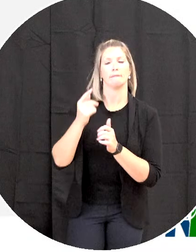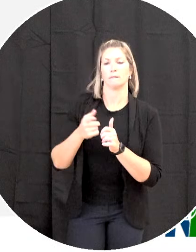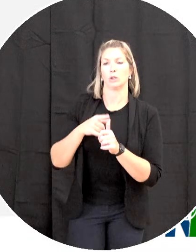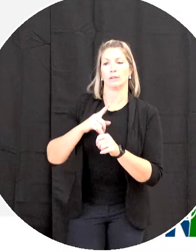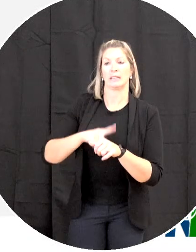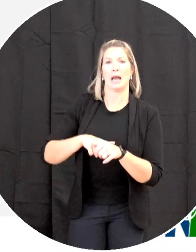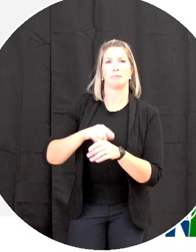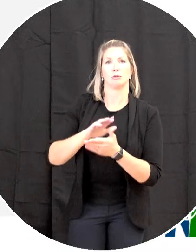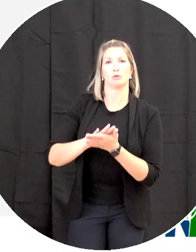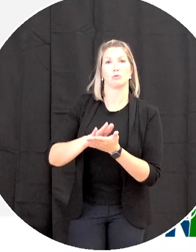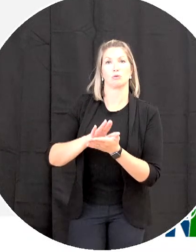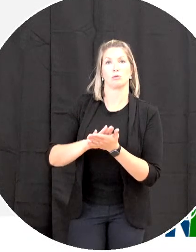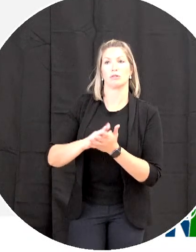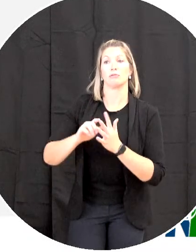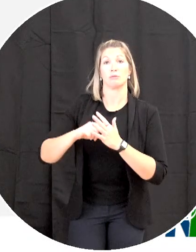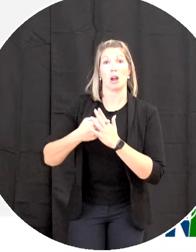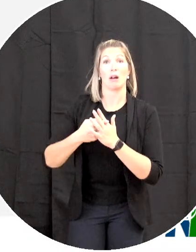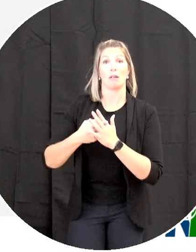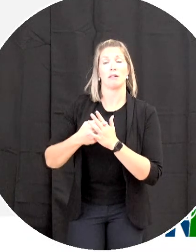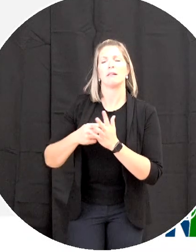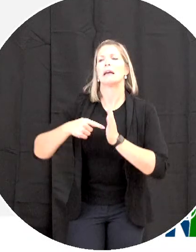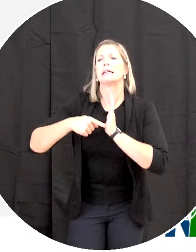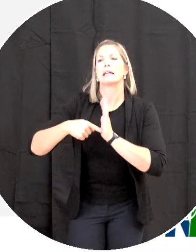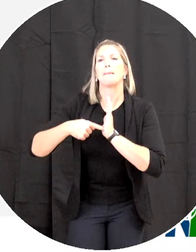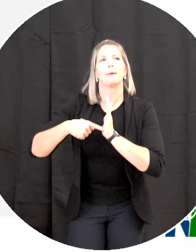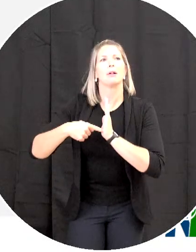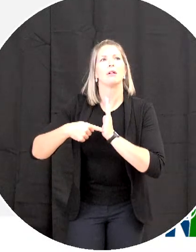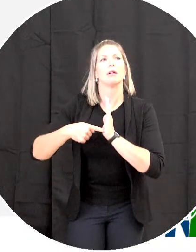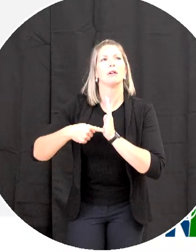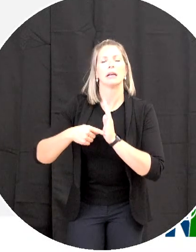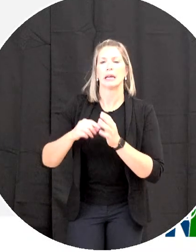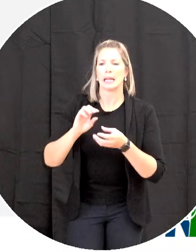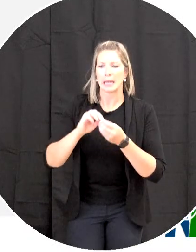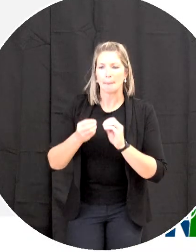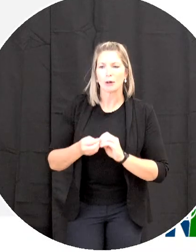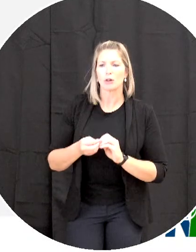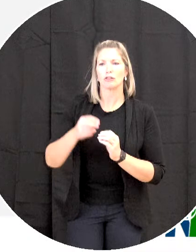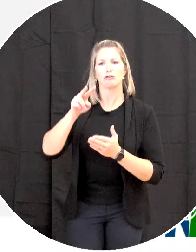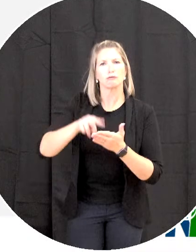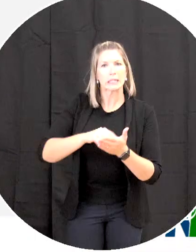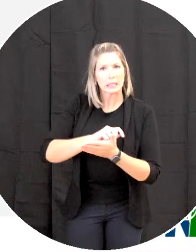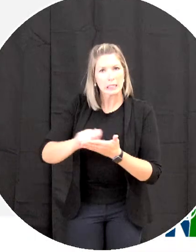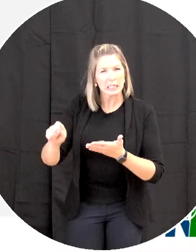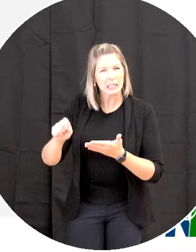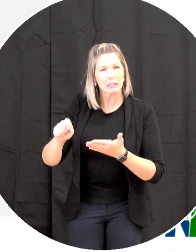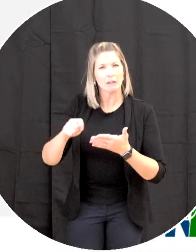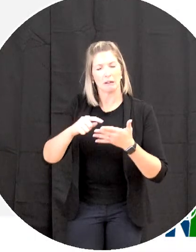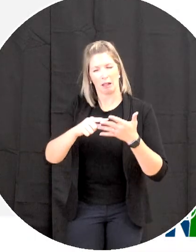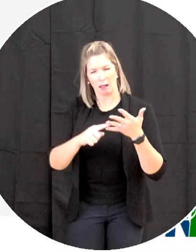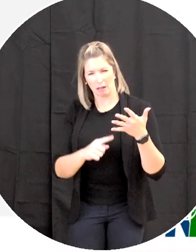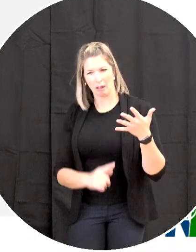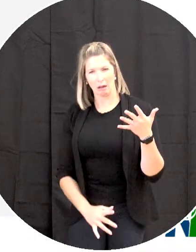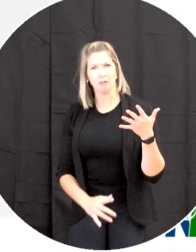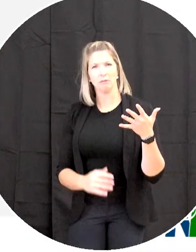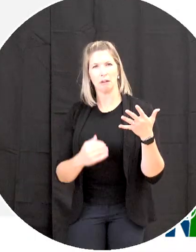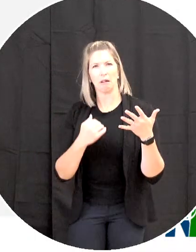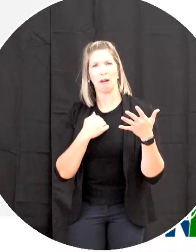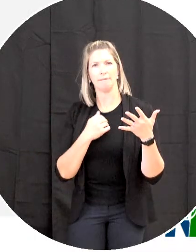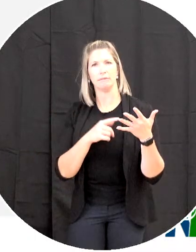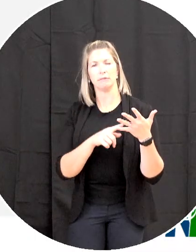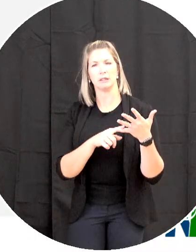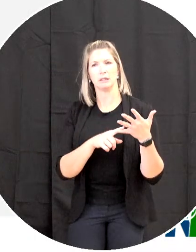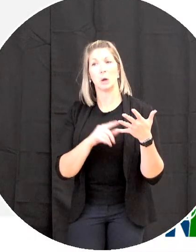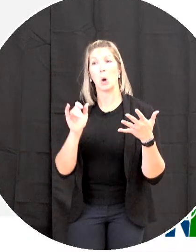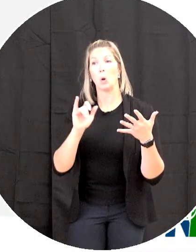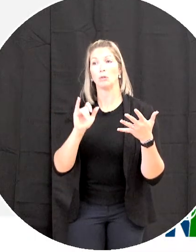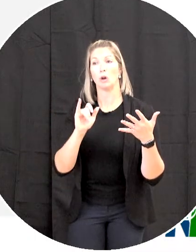year in the areas of numeracy, literacy, all of the other factors, and transitioning to